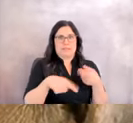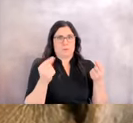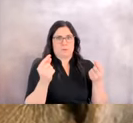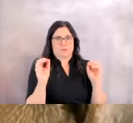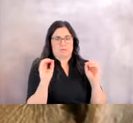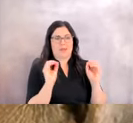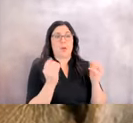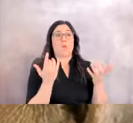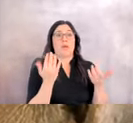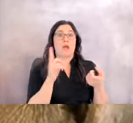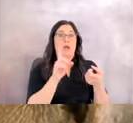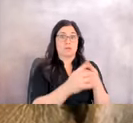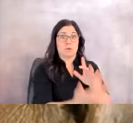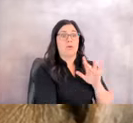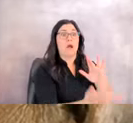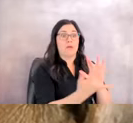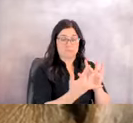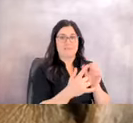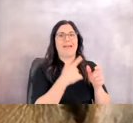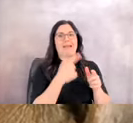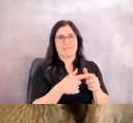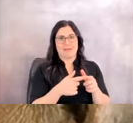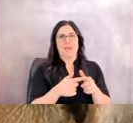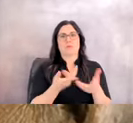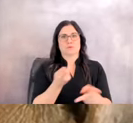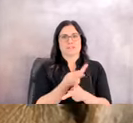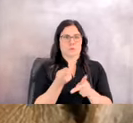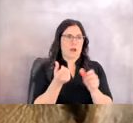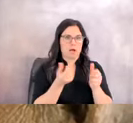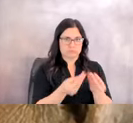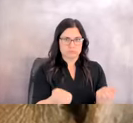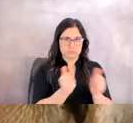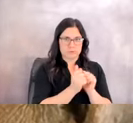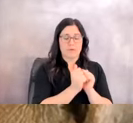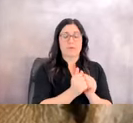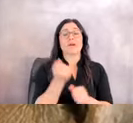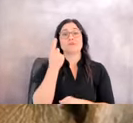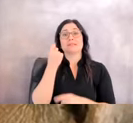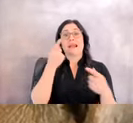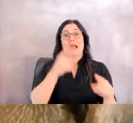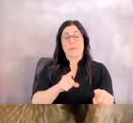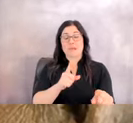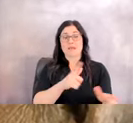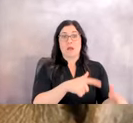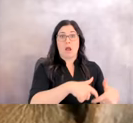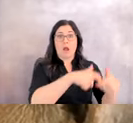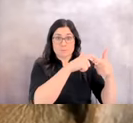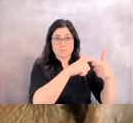hold that's placed on their student record, which prevents them from registering for the next